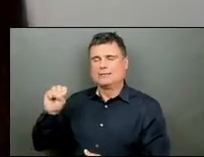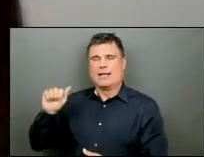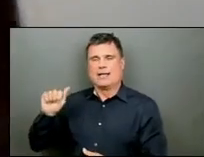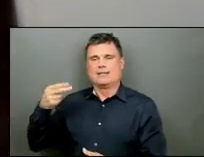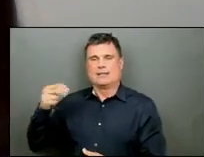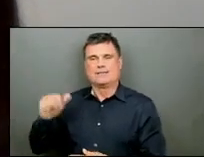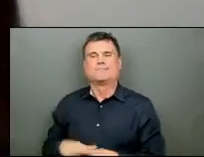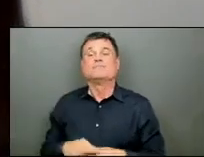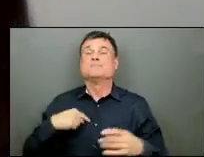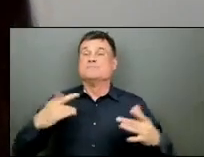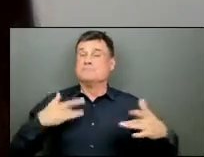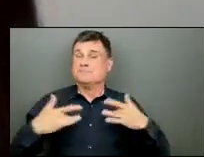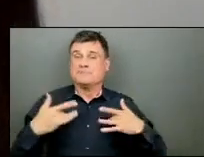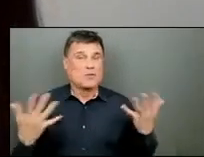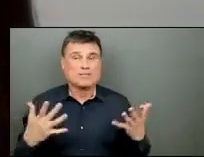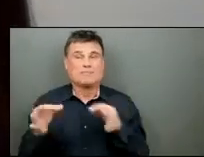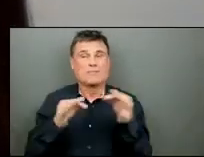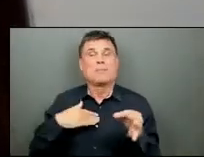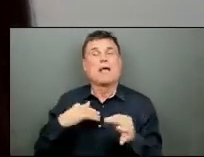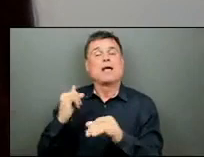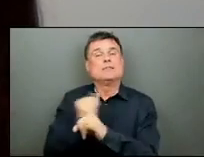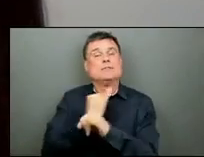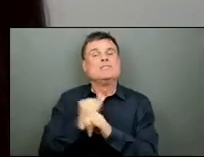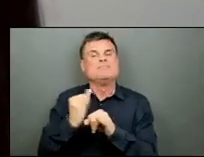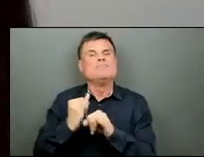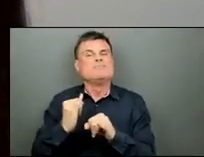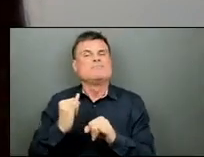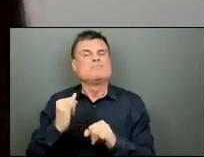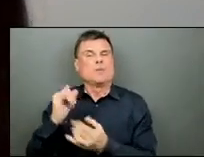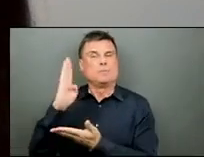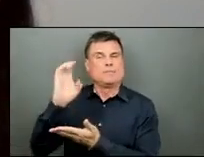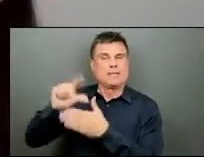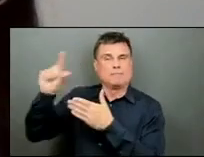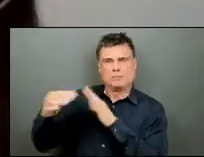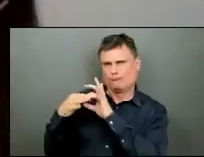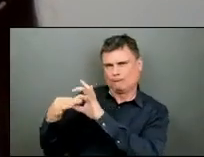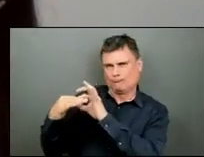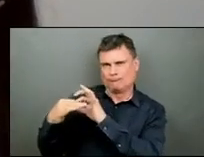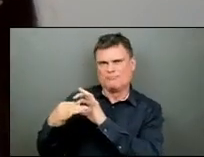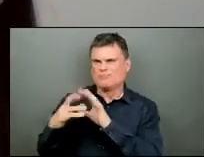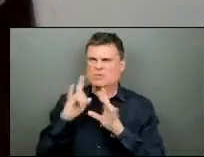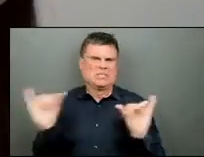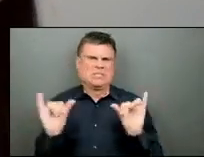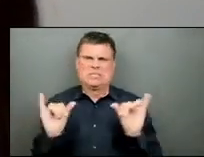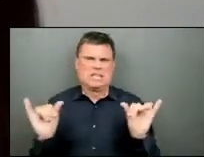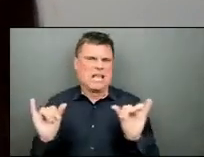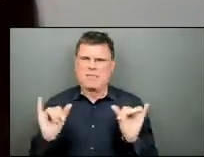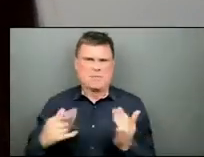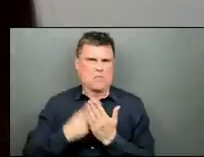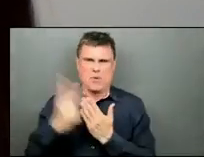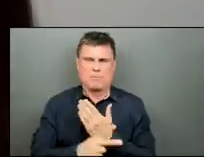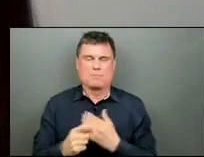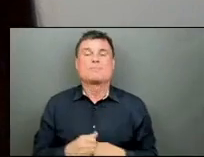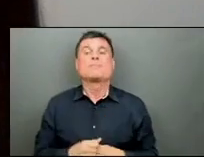the BC Public Service through the Youth Employment Program, which is similar to the program being announced today. When I joined the BC Parks YEP program, I